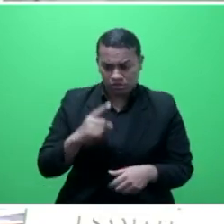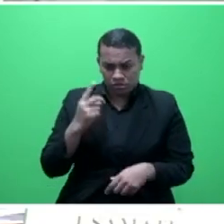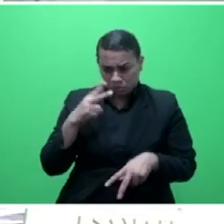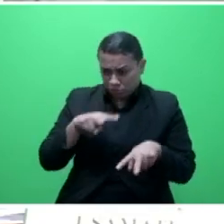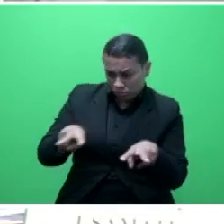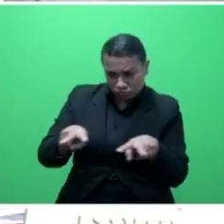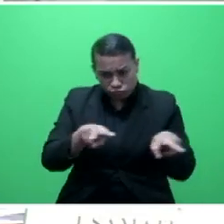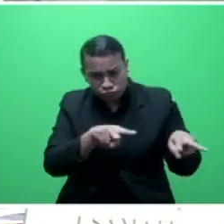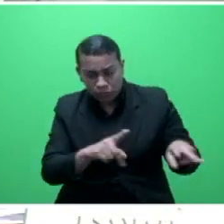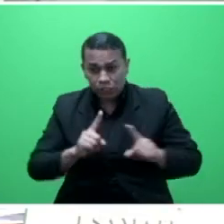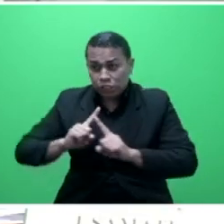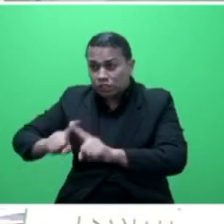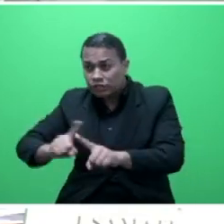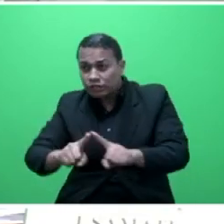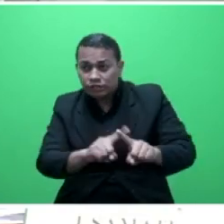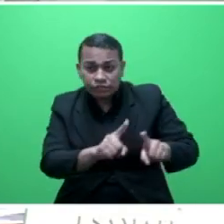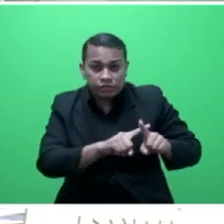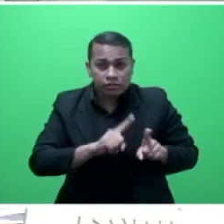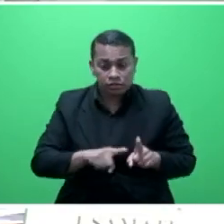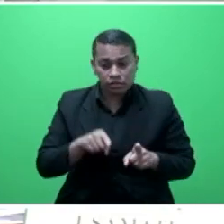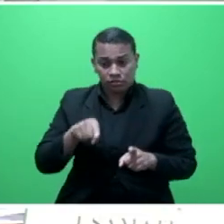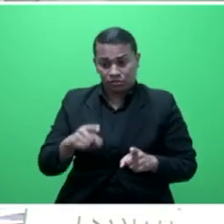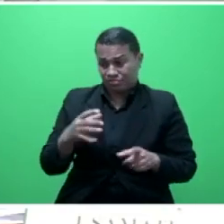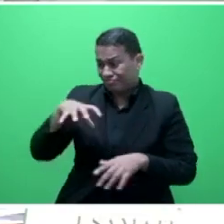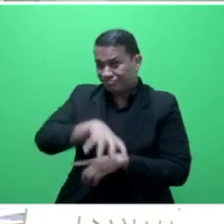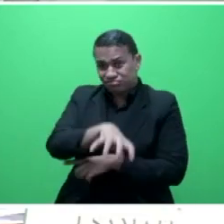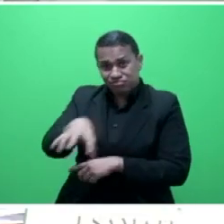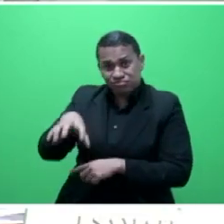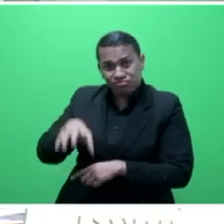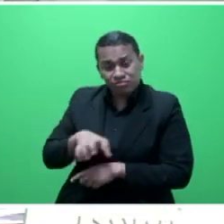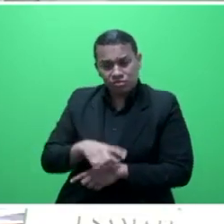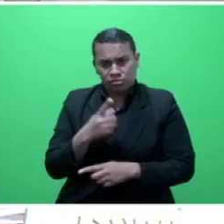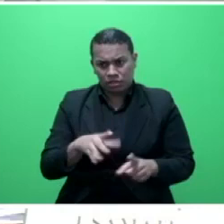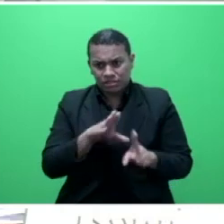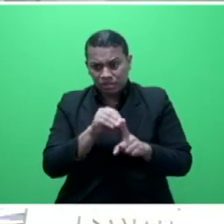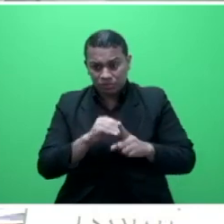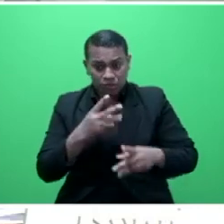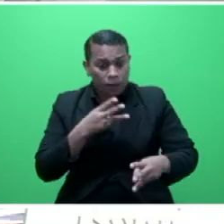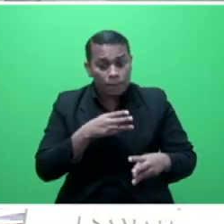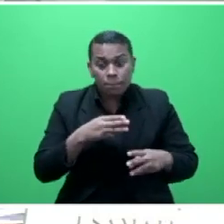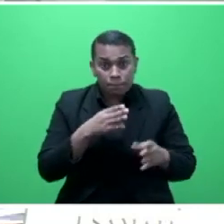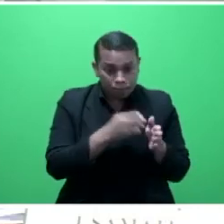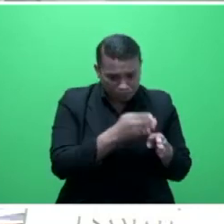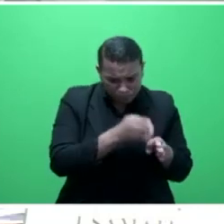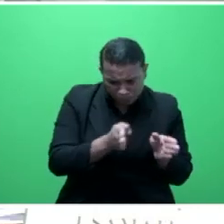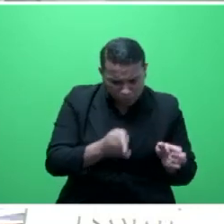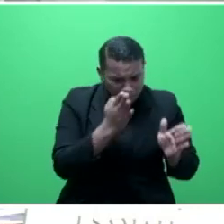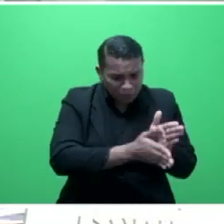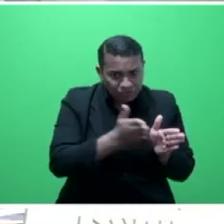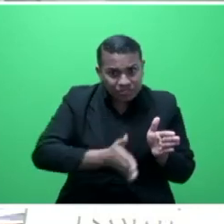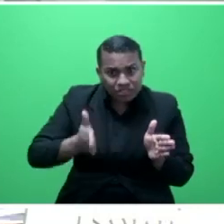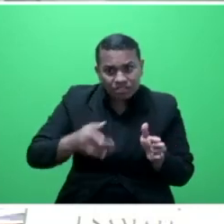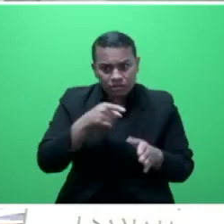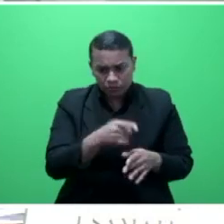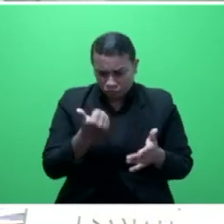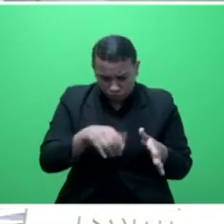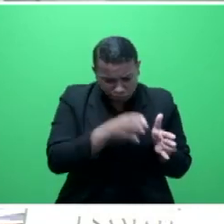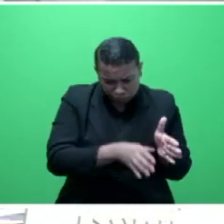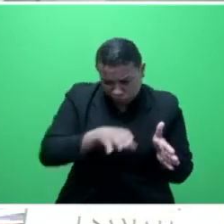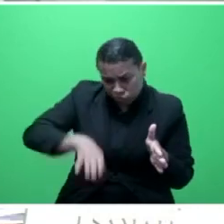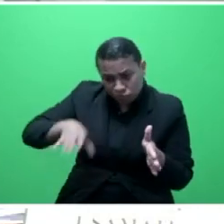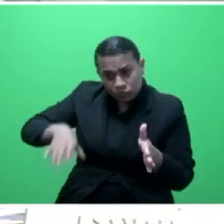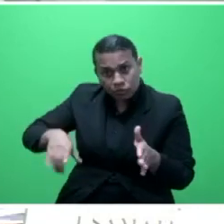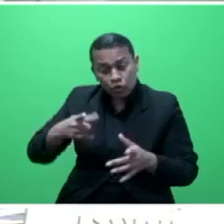industries as well as new arenas, such as manufacturing and assembly, which nations are looking to relocate to